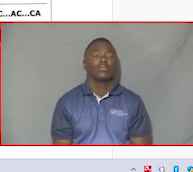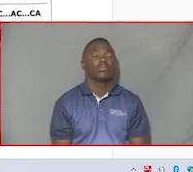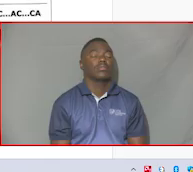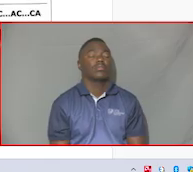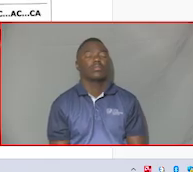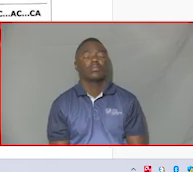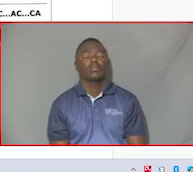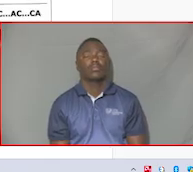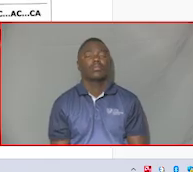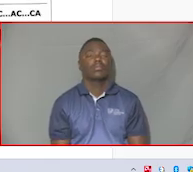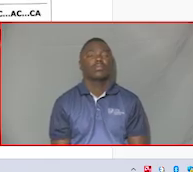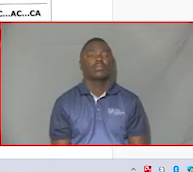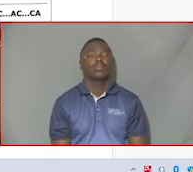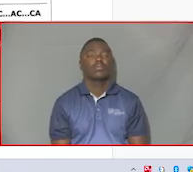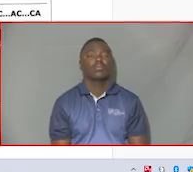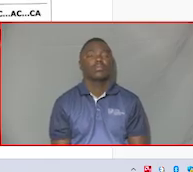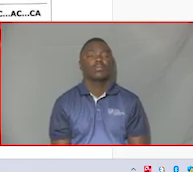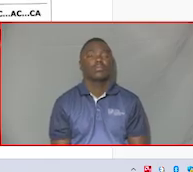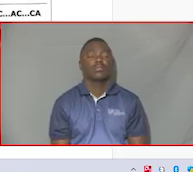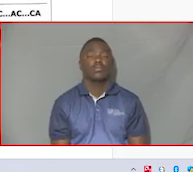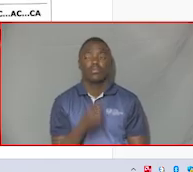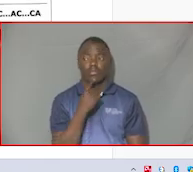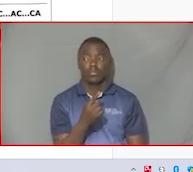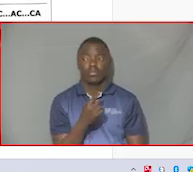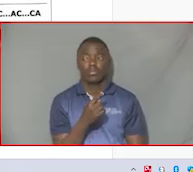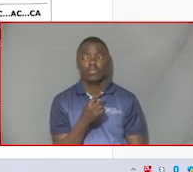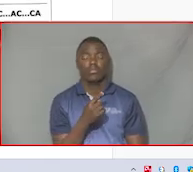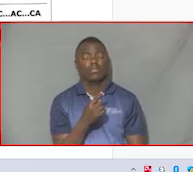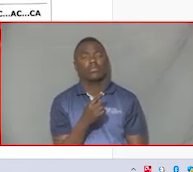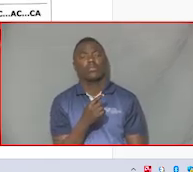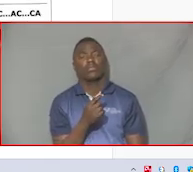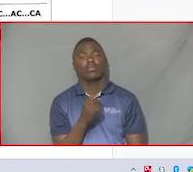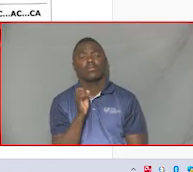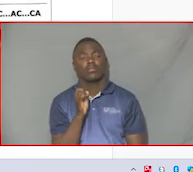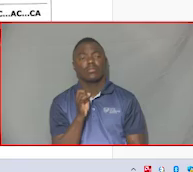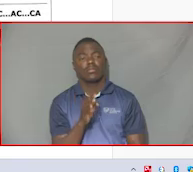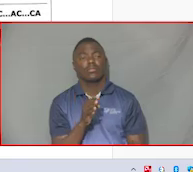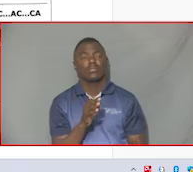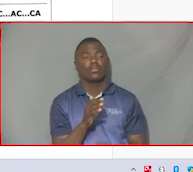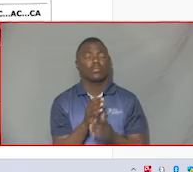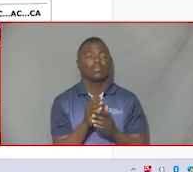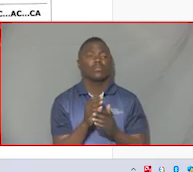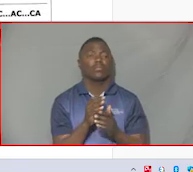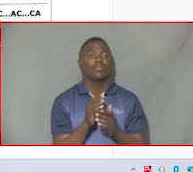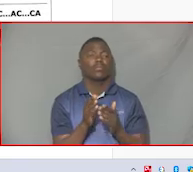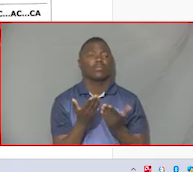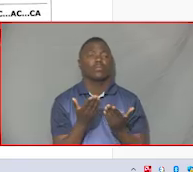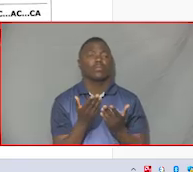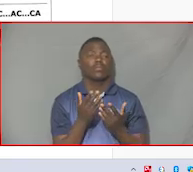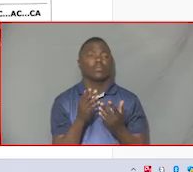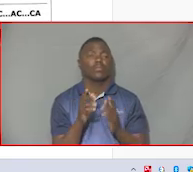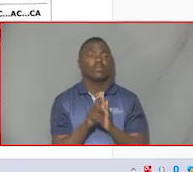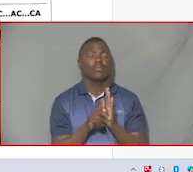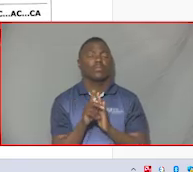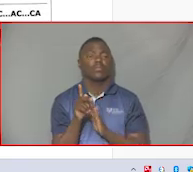the second part, people, take note. It says, If the above mentioned principles apply, what is the above mentioned